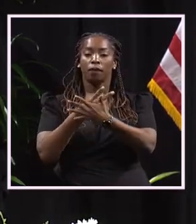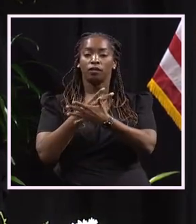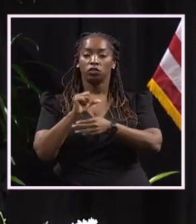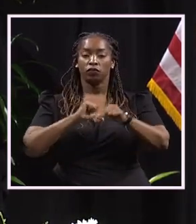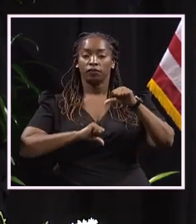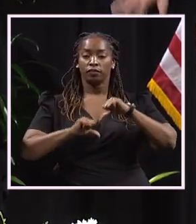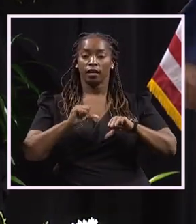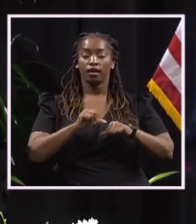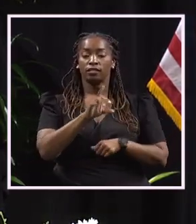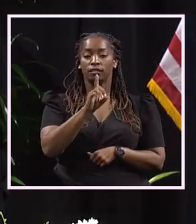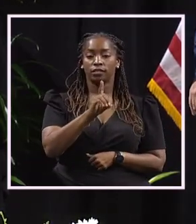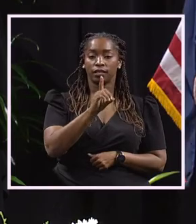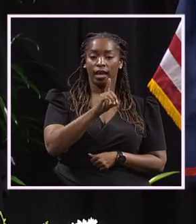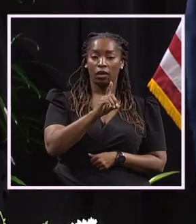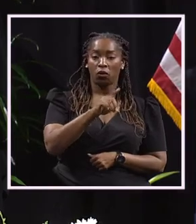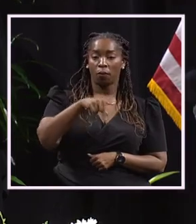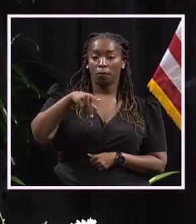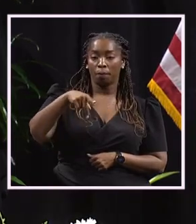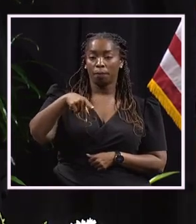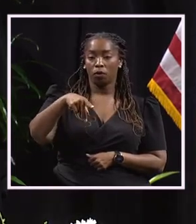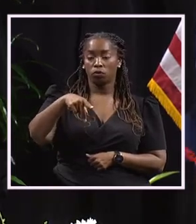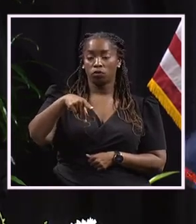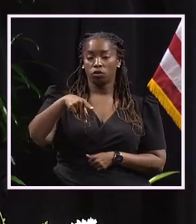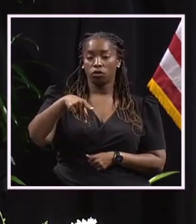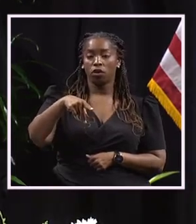Daniel Purser, Master of Science.